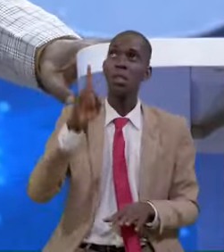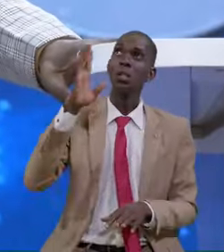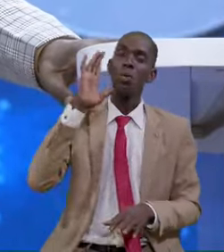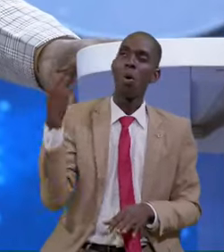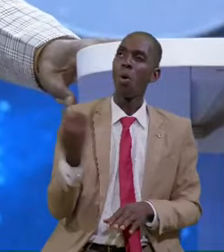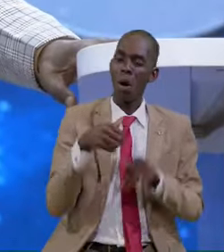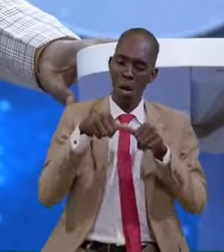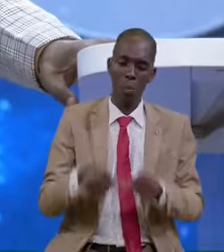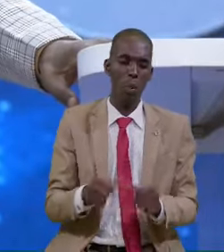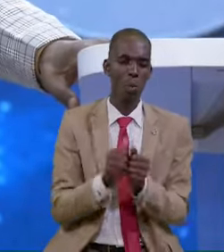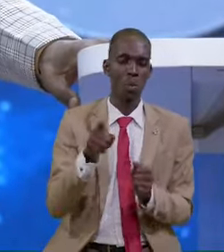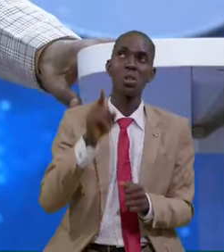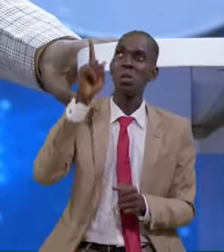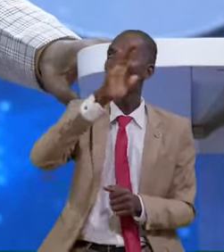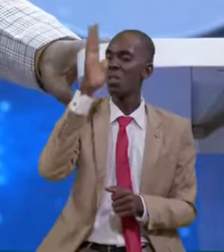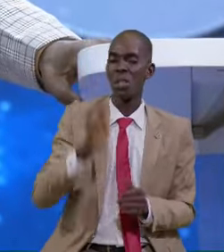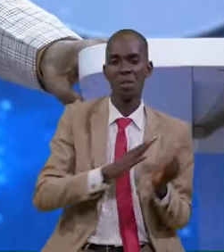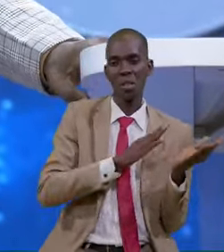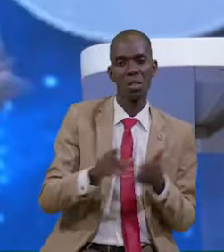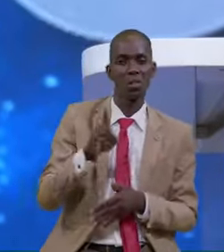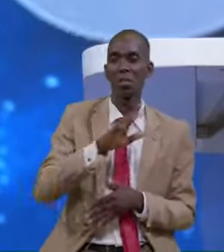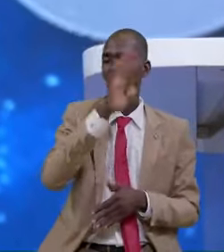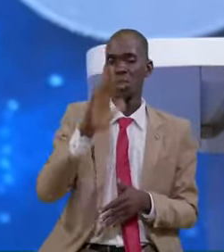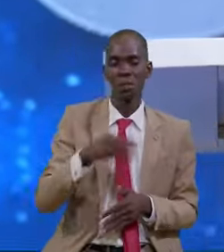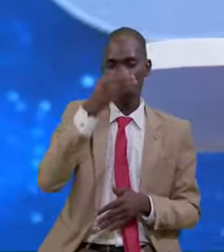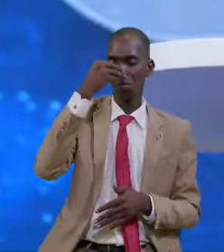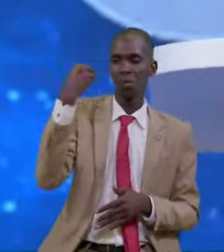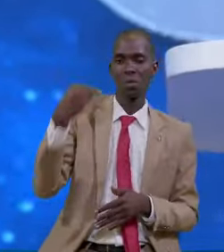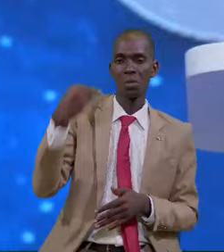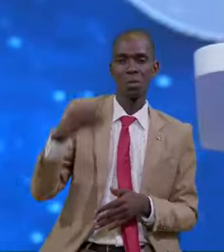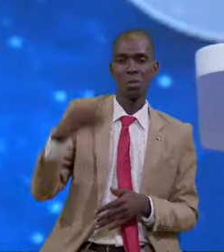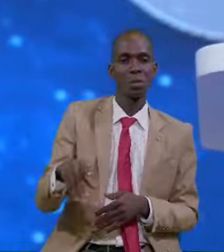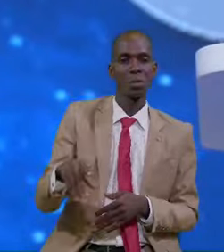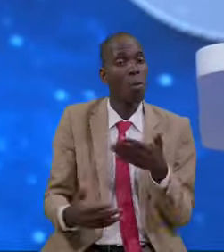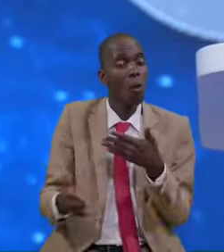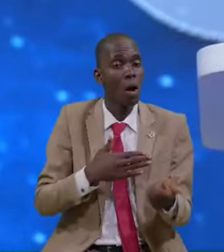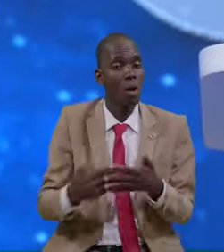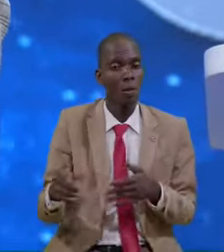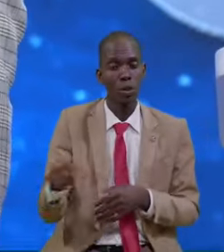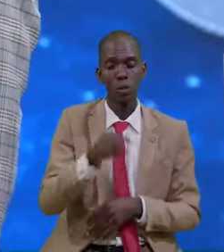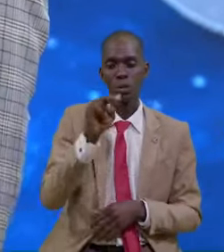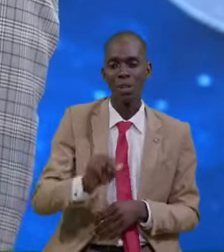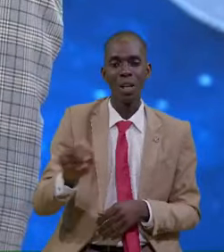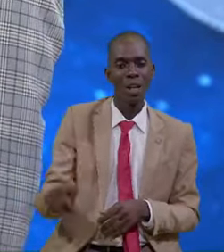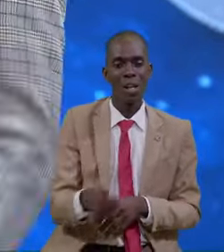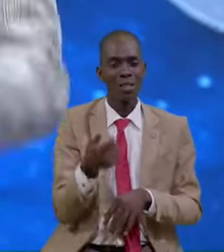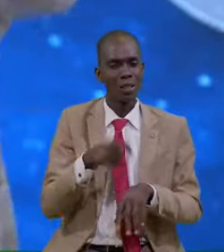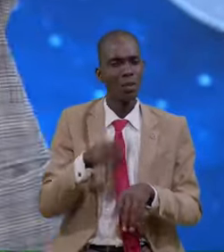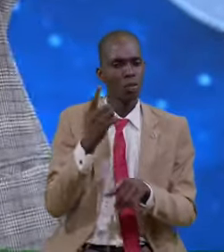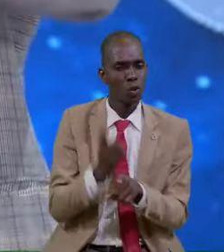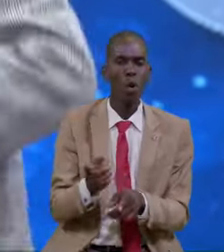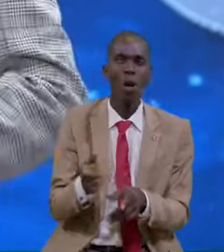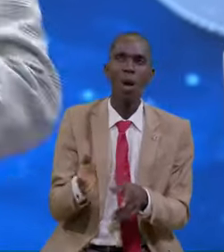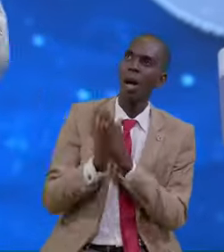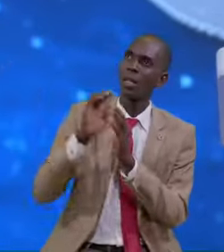never leave you. He will never forsake you. And whatever you need anytime, mention that name